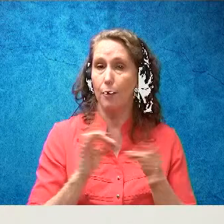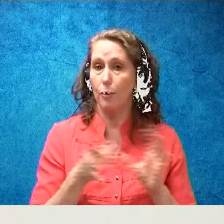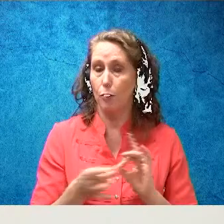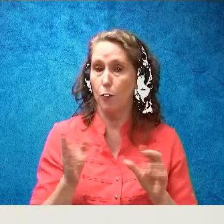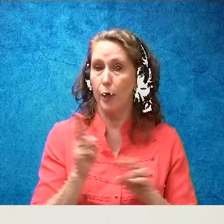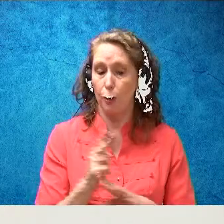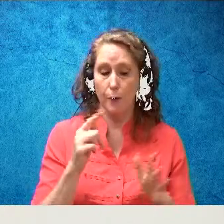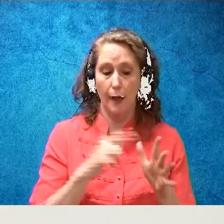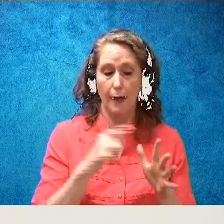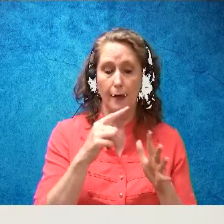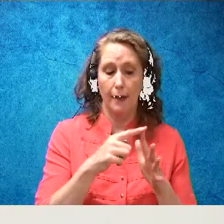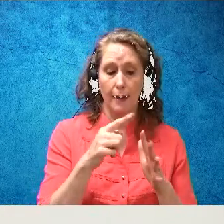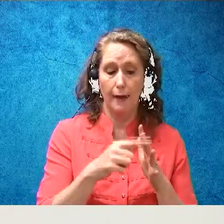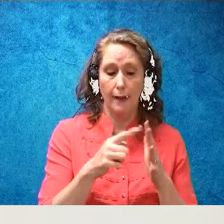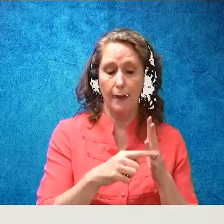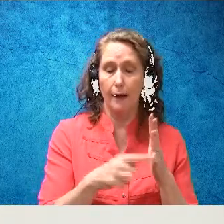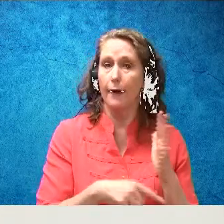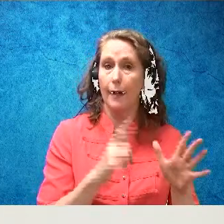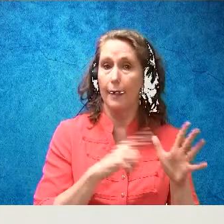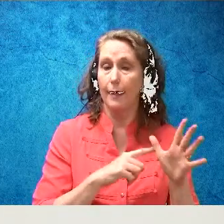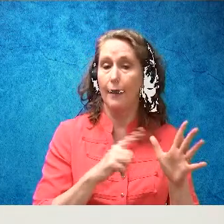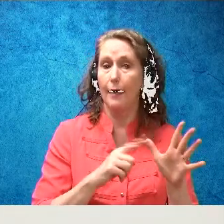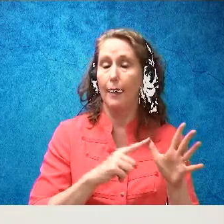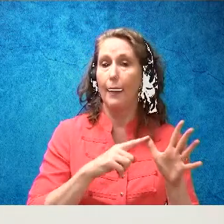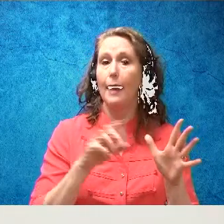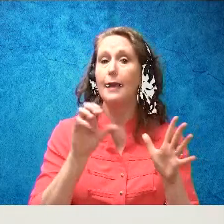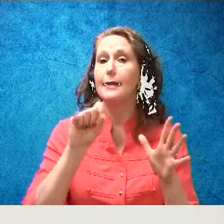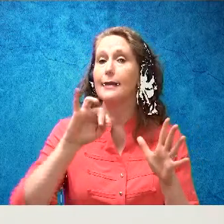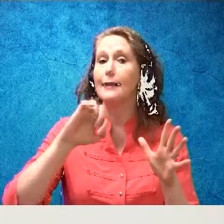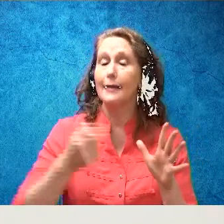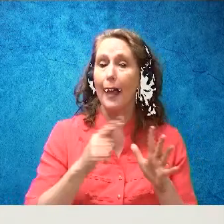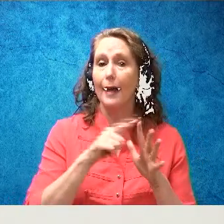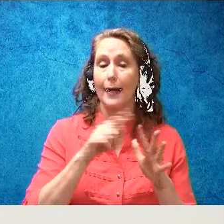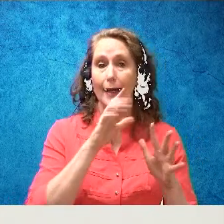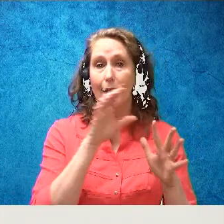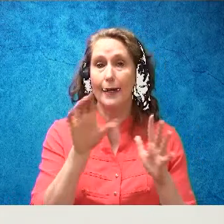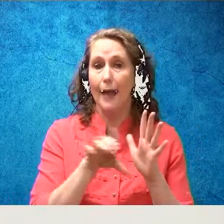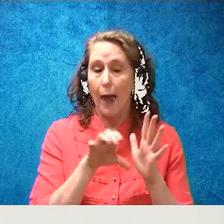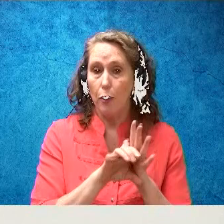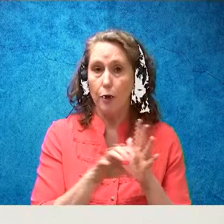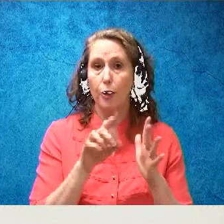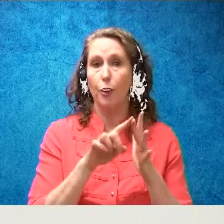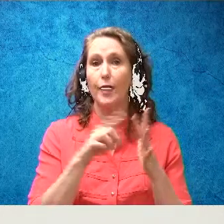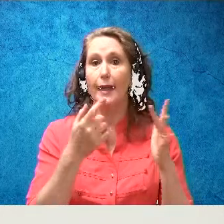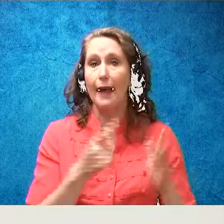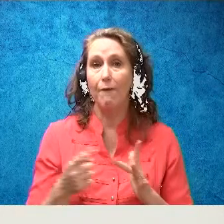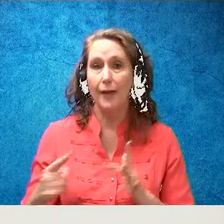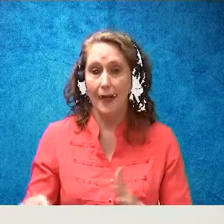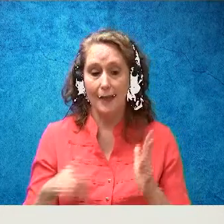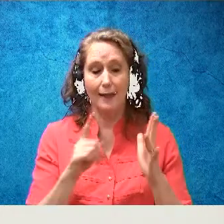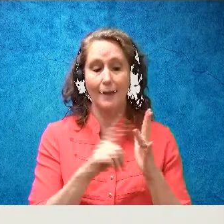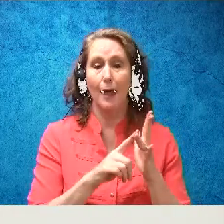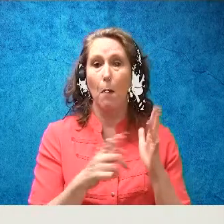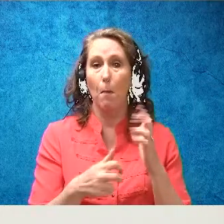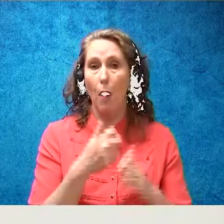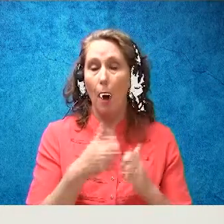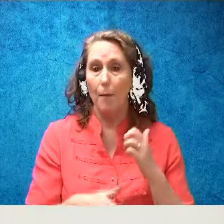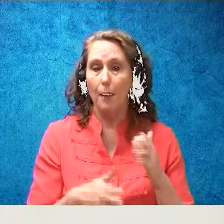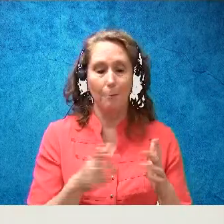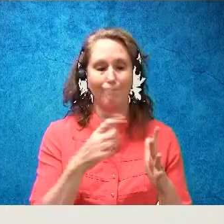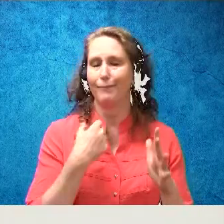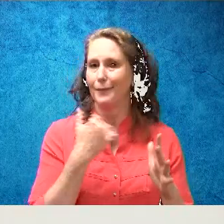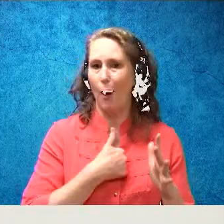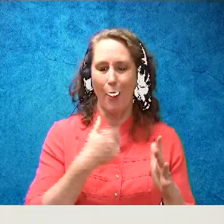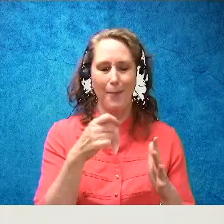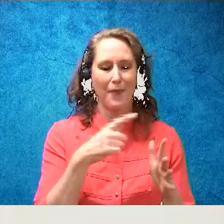element. Characters, setting, problem, events, solution. And as you get a book or you get a story and